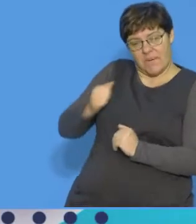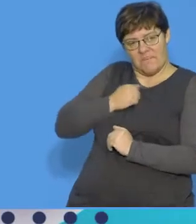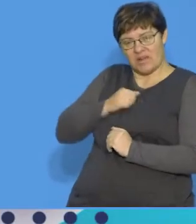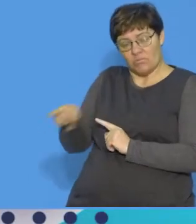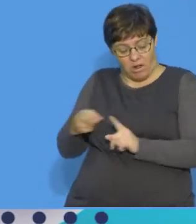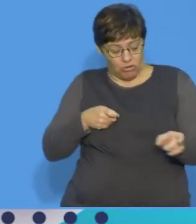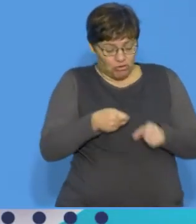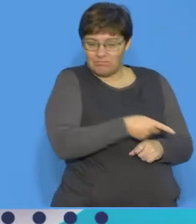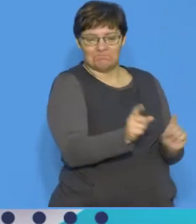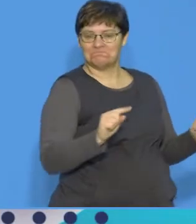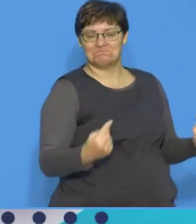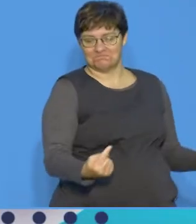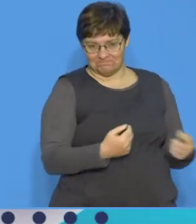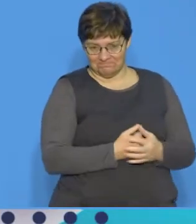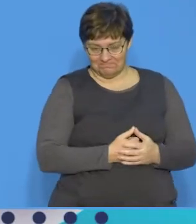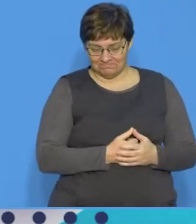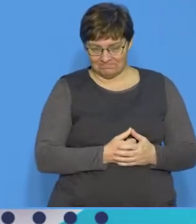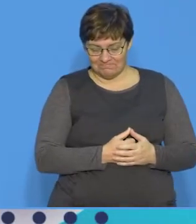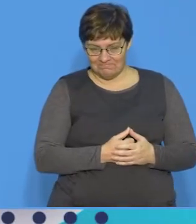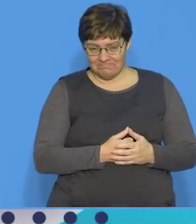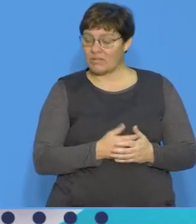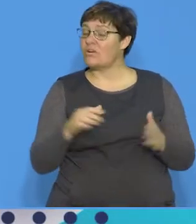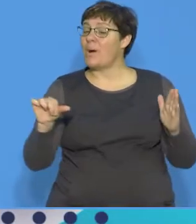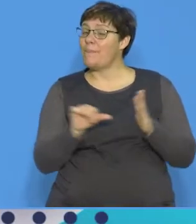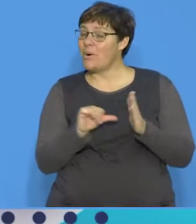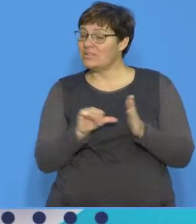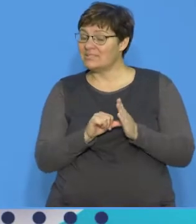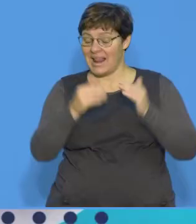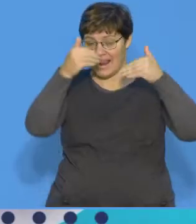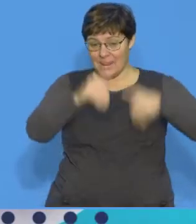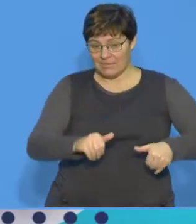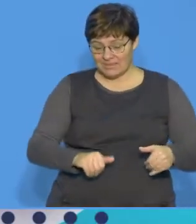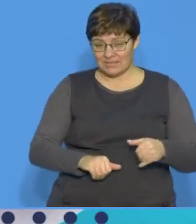forward in terms of controlling the limiting factors.